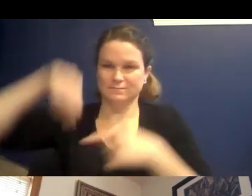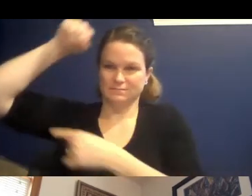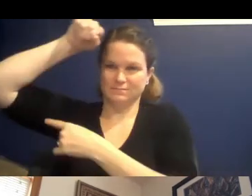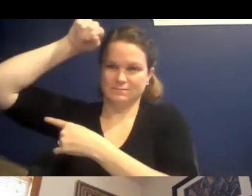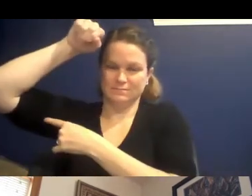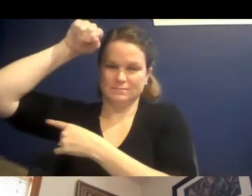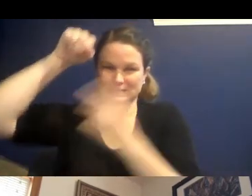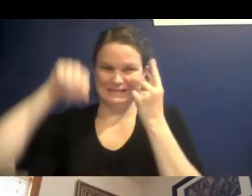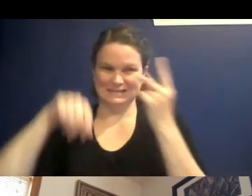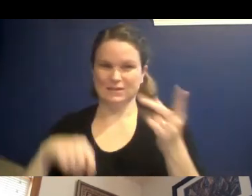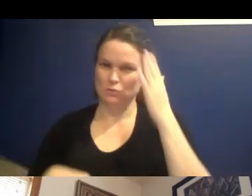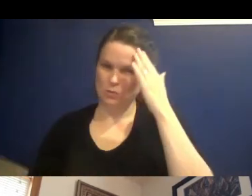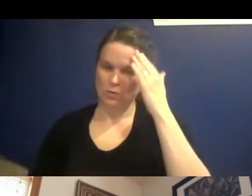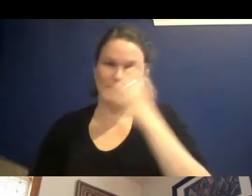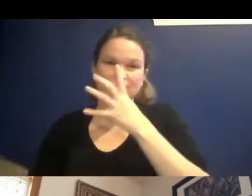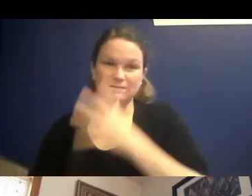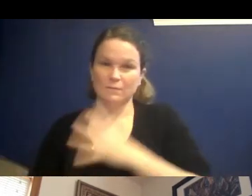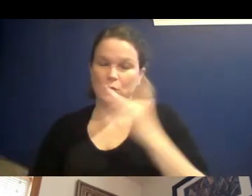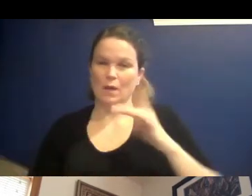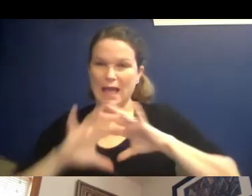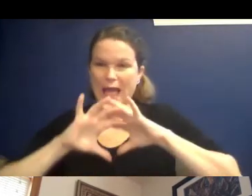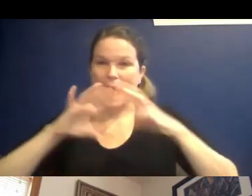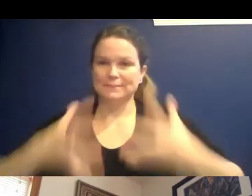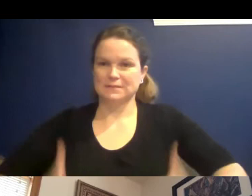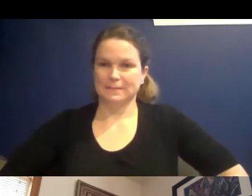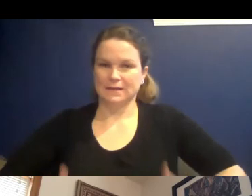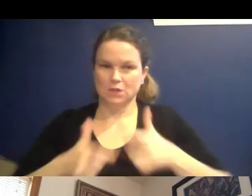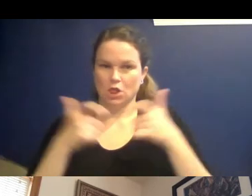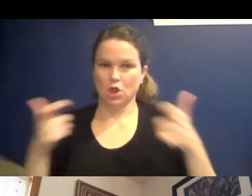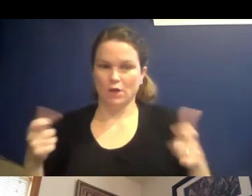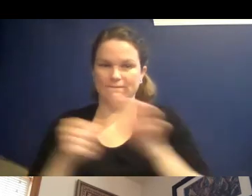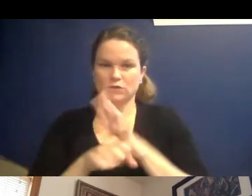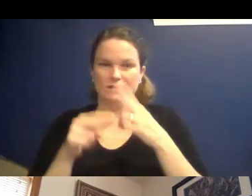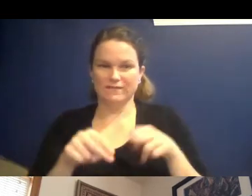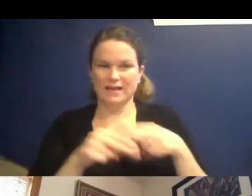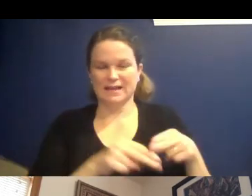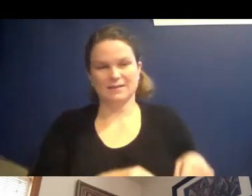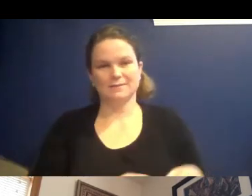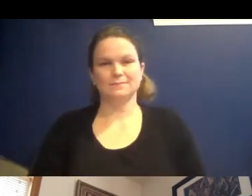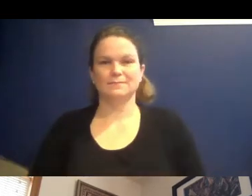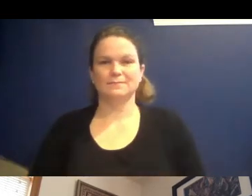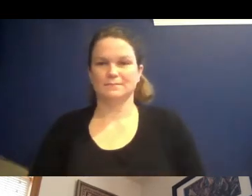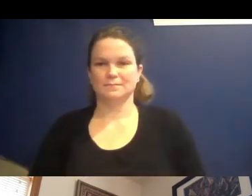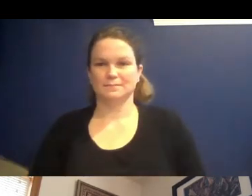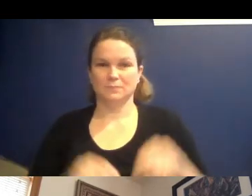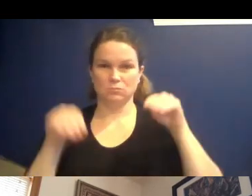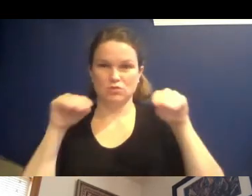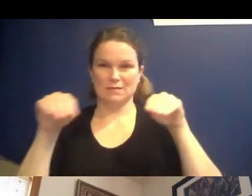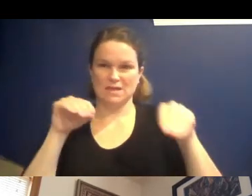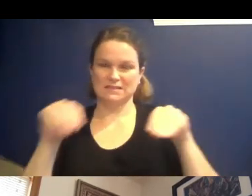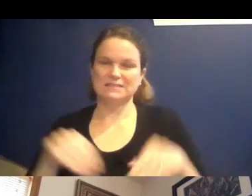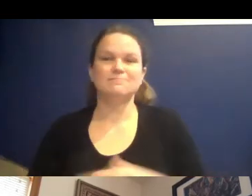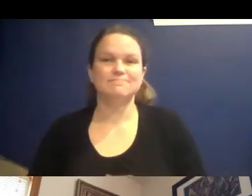we know it's a female because its abdomen is quite large, it's full of eggs. This is a praying mantis.